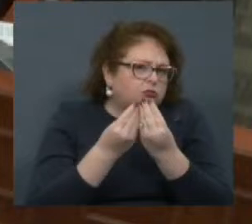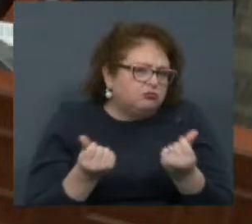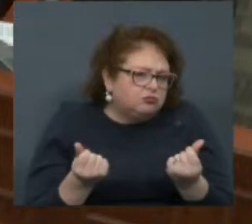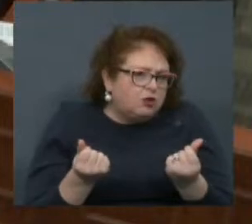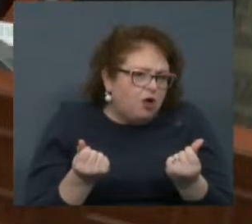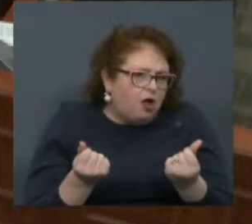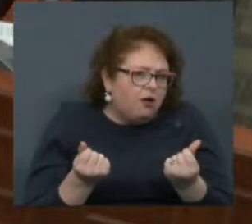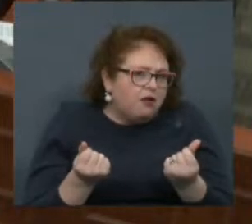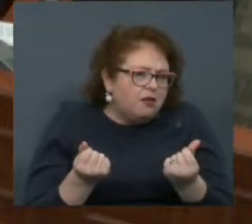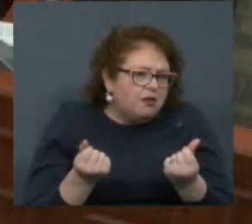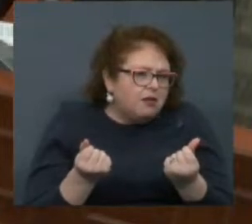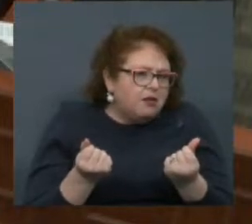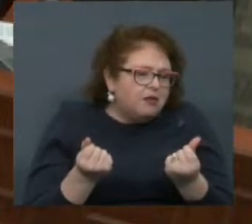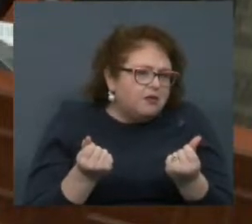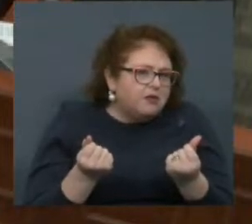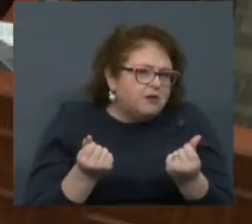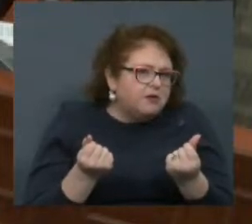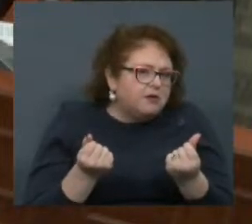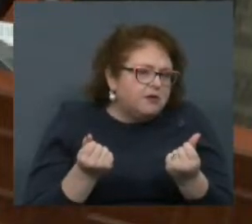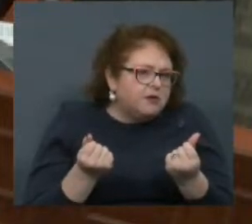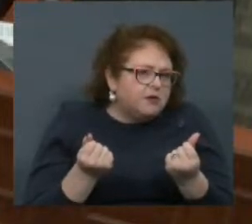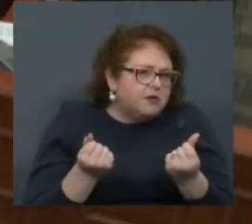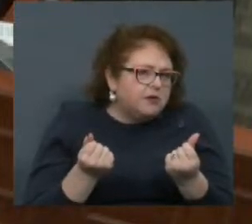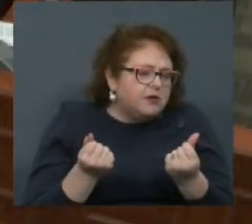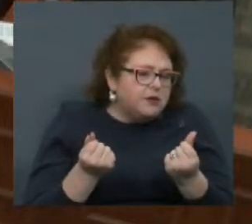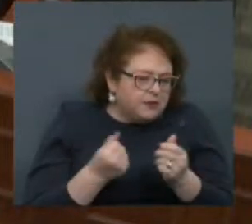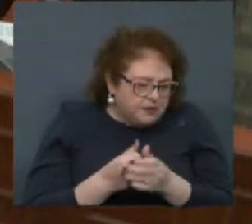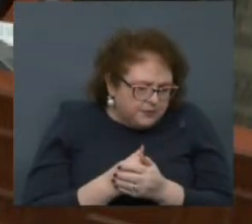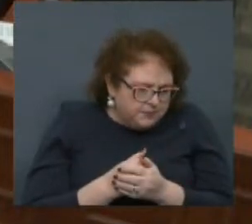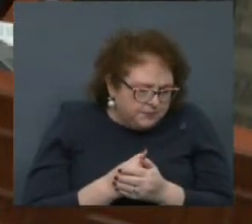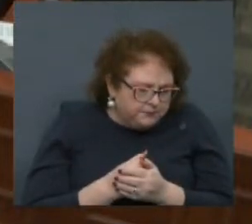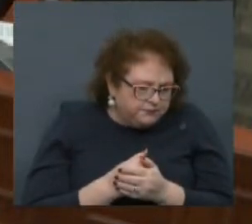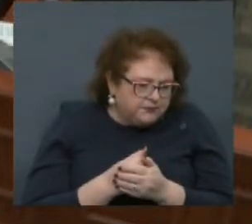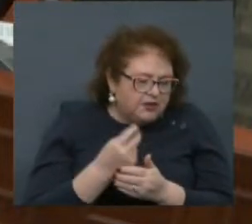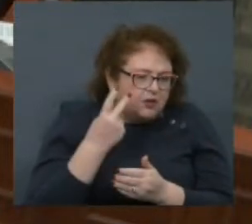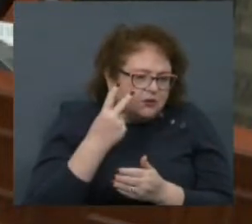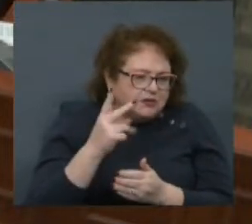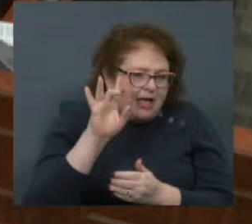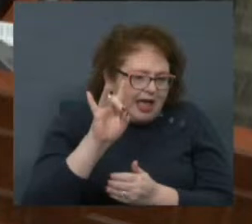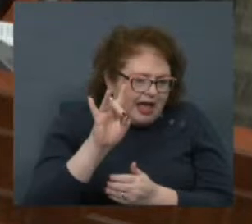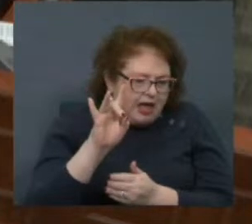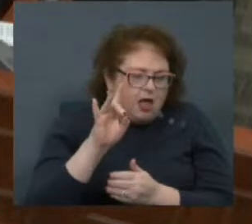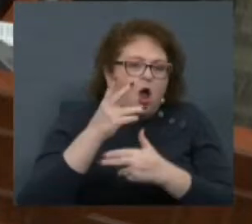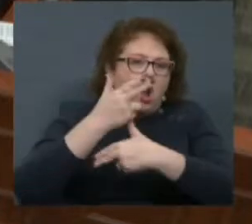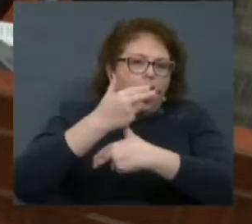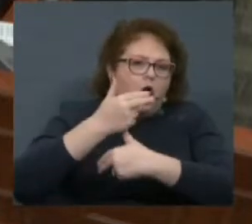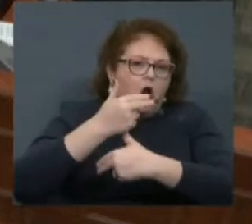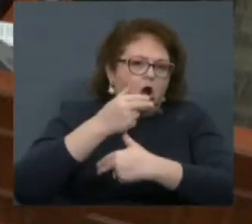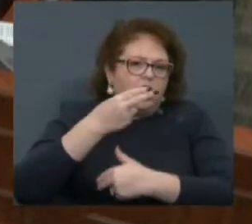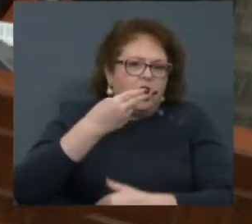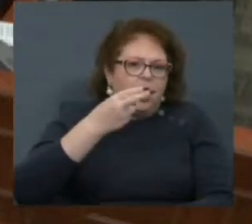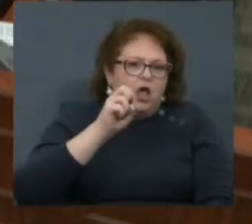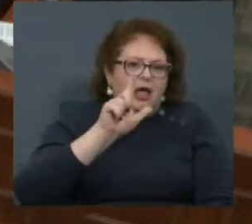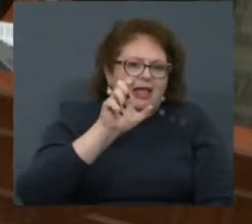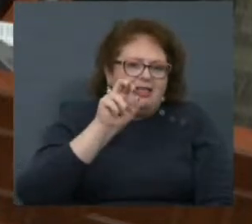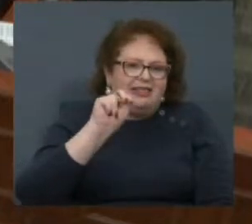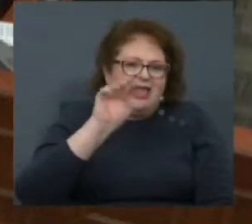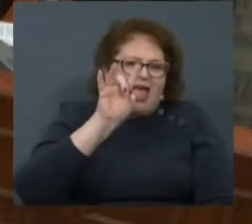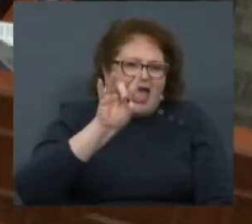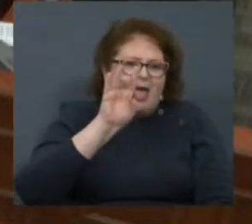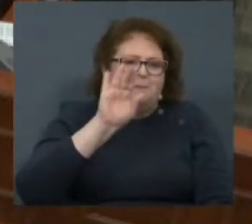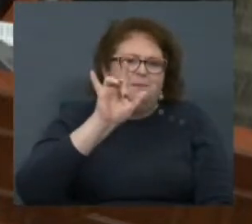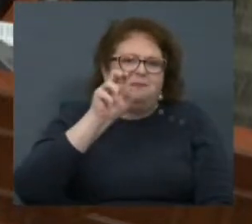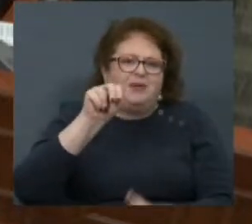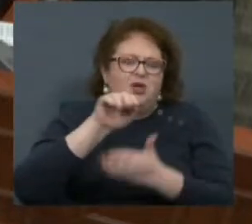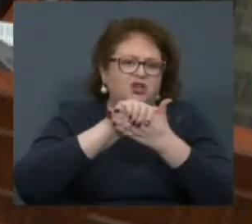And then I just wonder, because of like Hurricane Helene, where we saw an $8 billion shortfall in FEMA funding ended up as a weapons package to